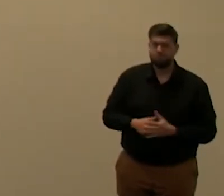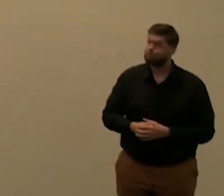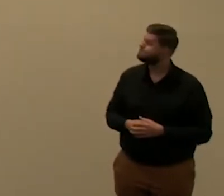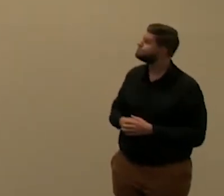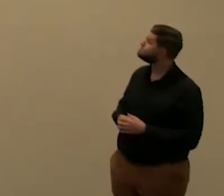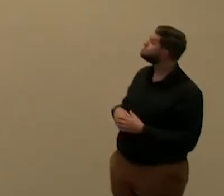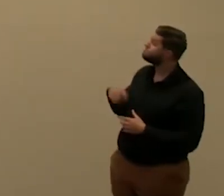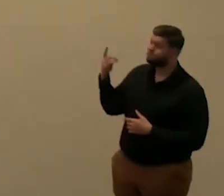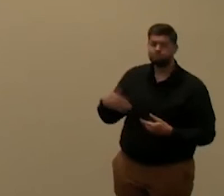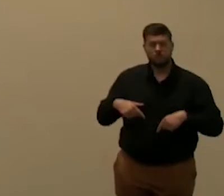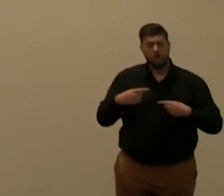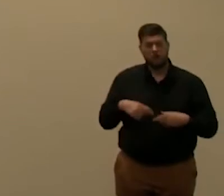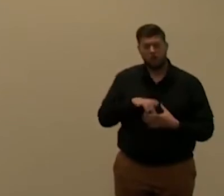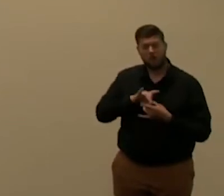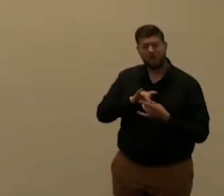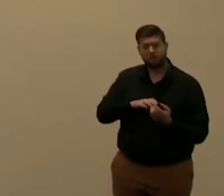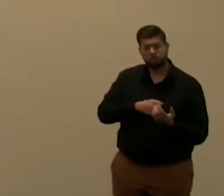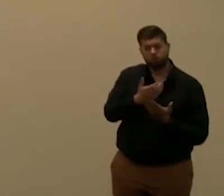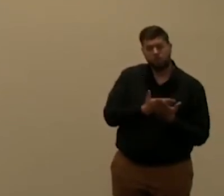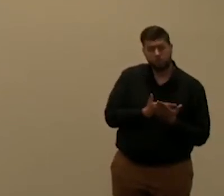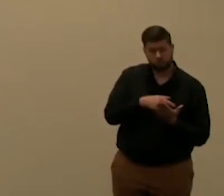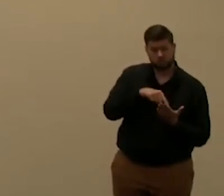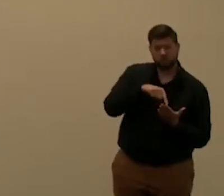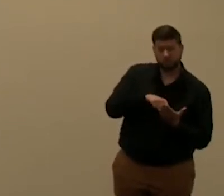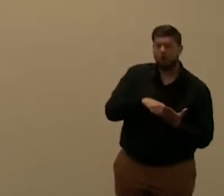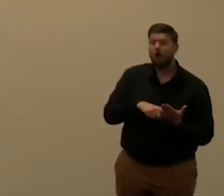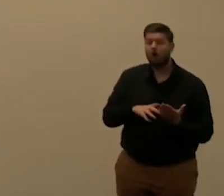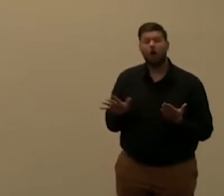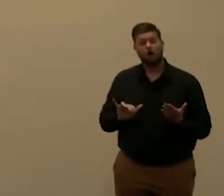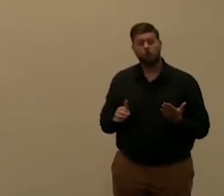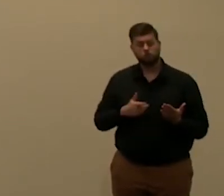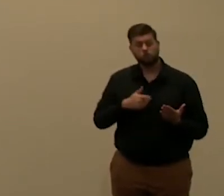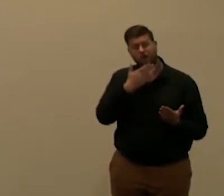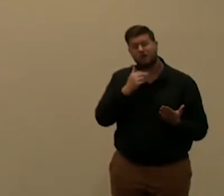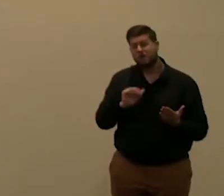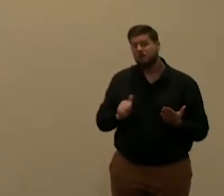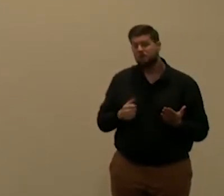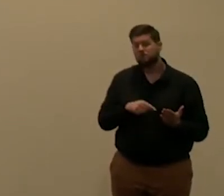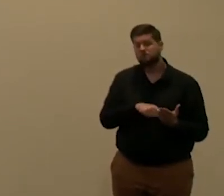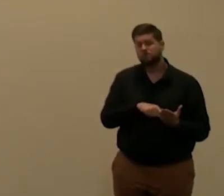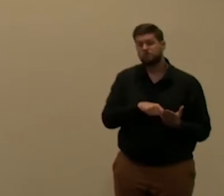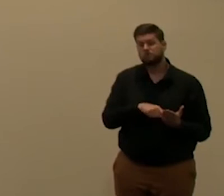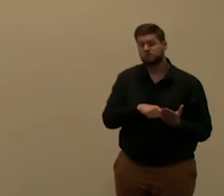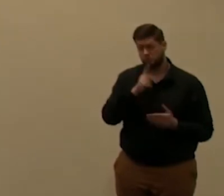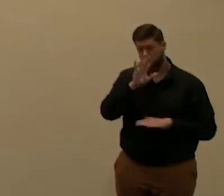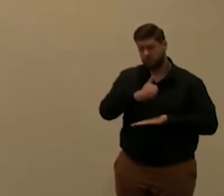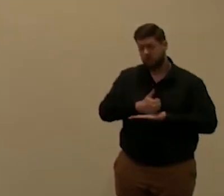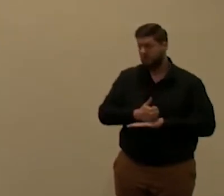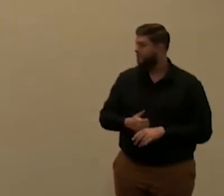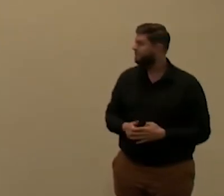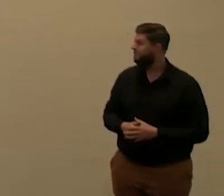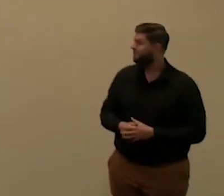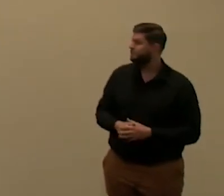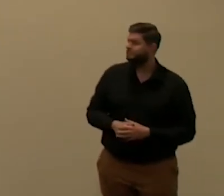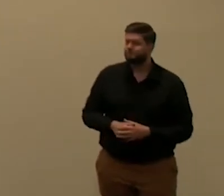Yeah, allow the engagement report. That's also a nice one that you can set up as well.